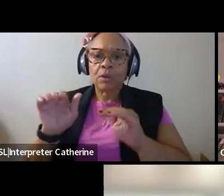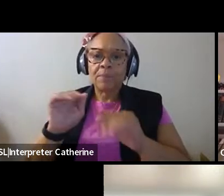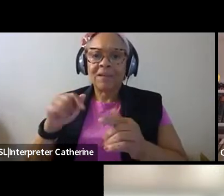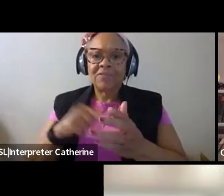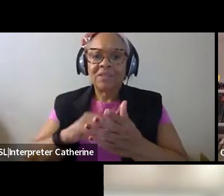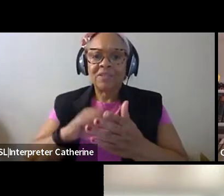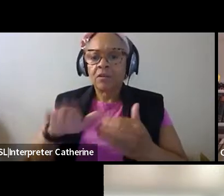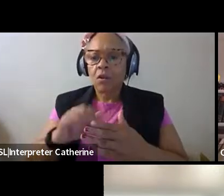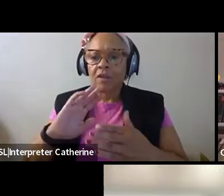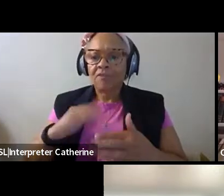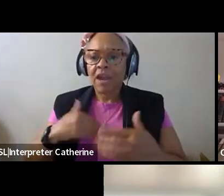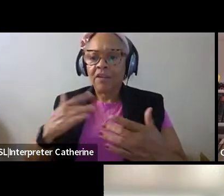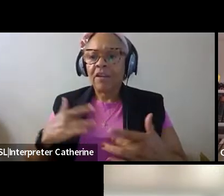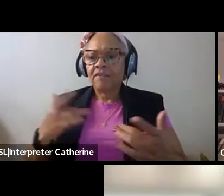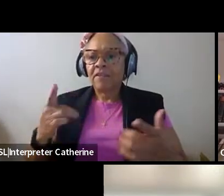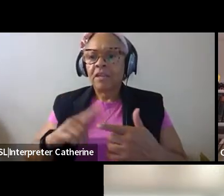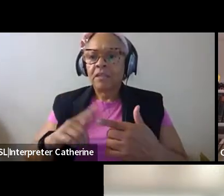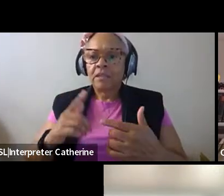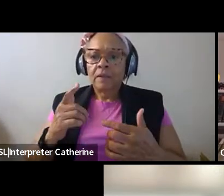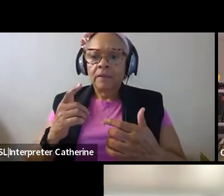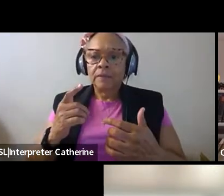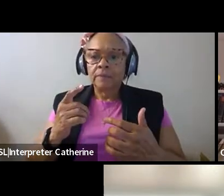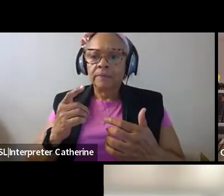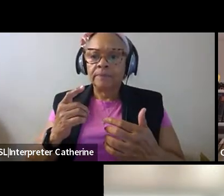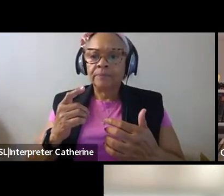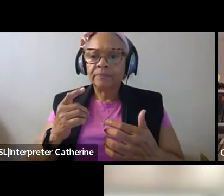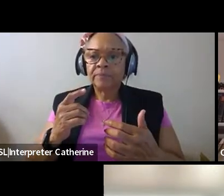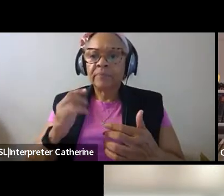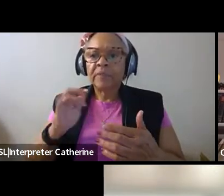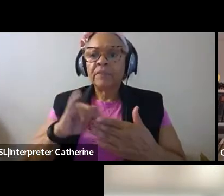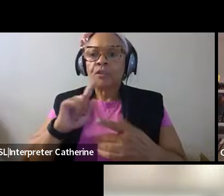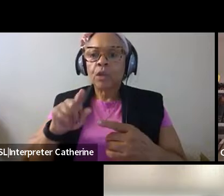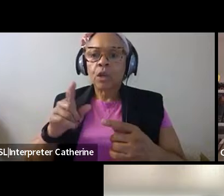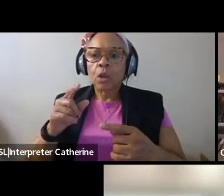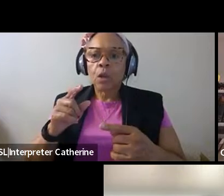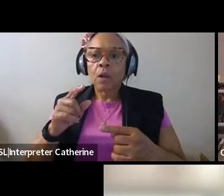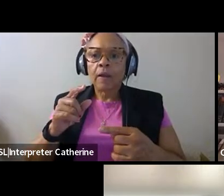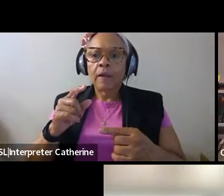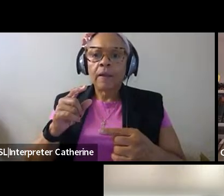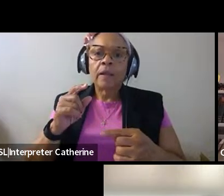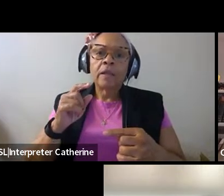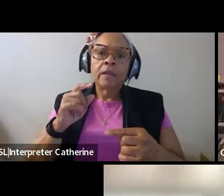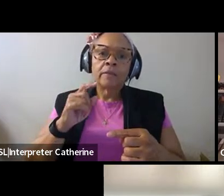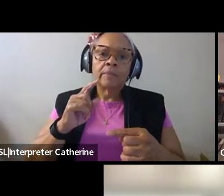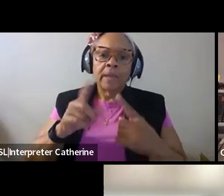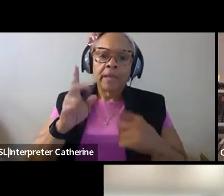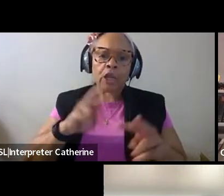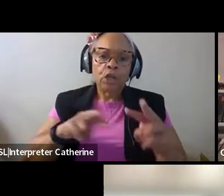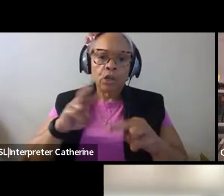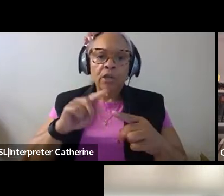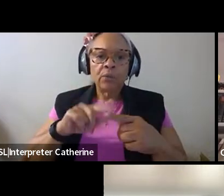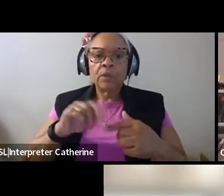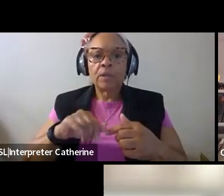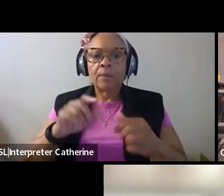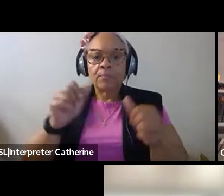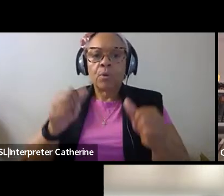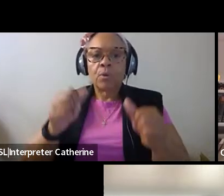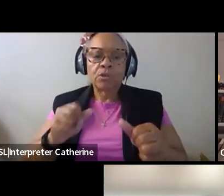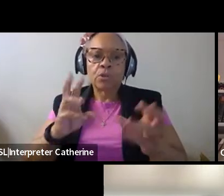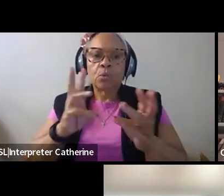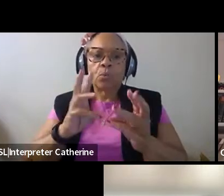our events are available on our YouTube page. So you can go back and look at this. And we just posted the workbook in the